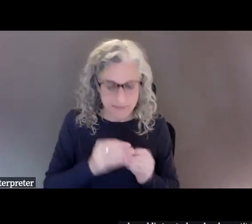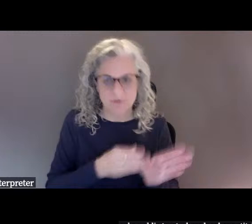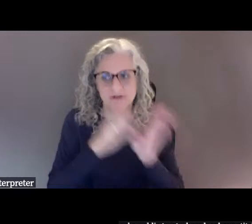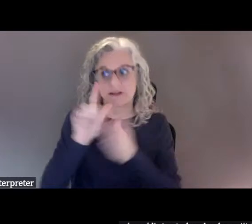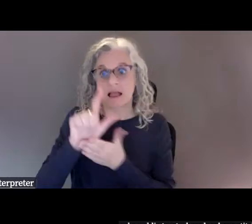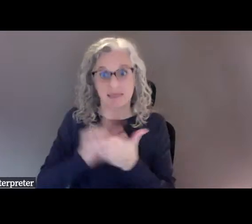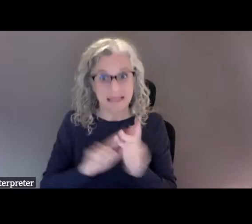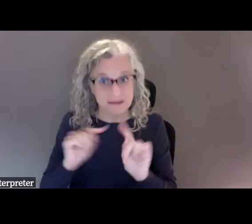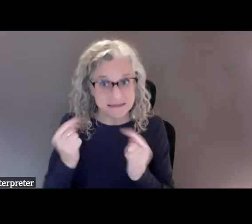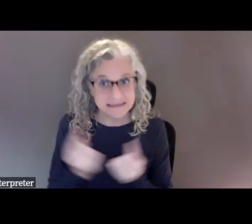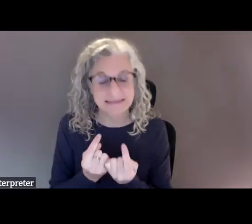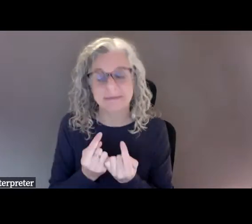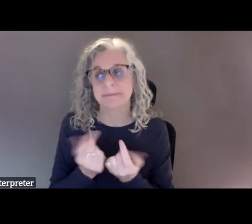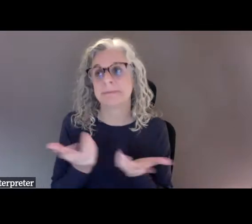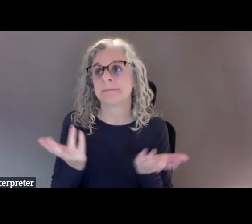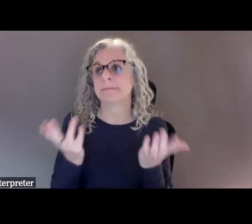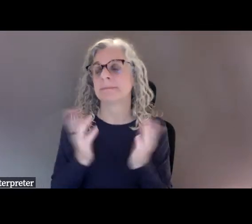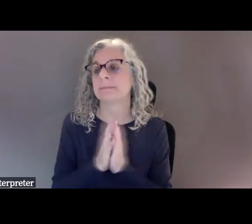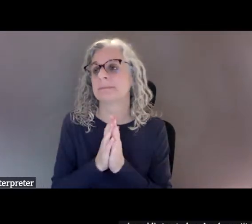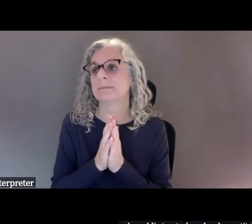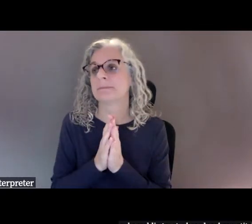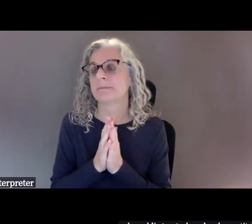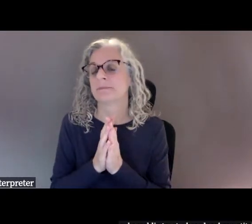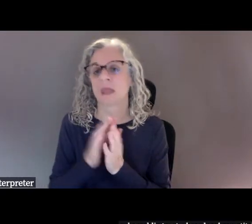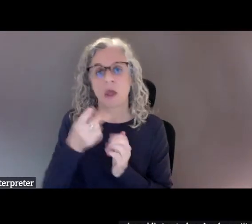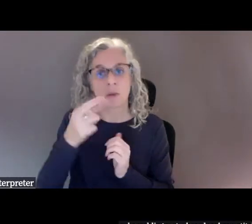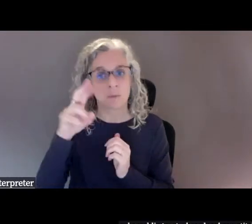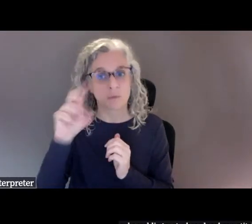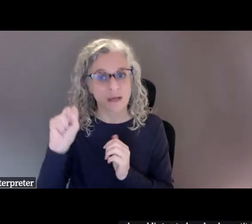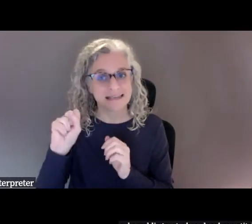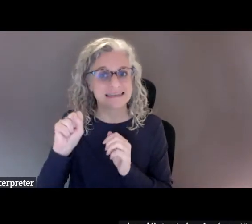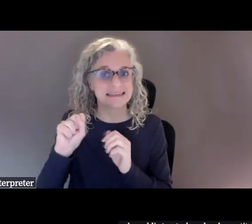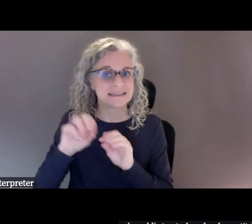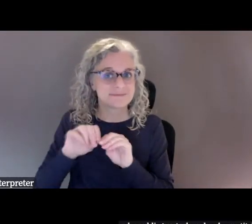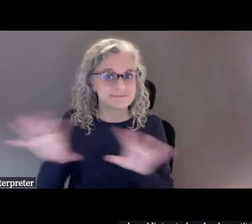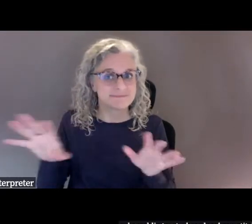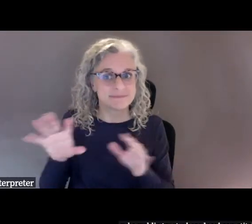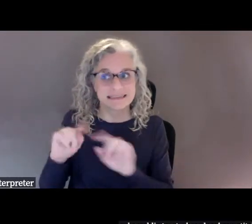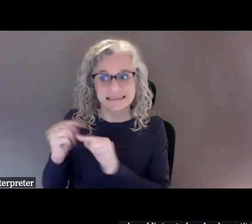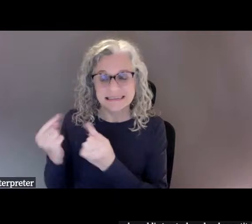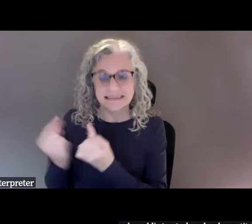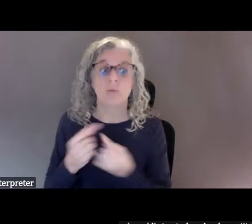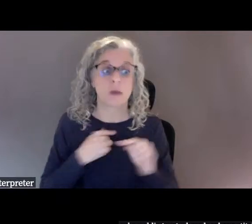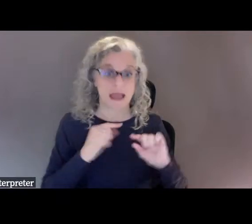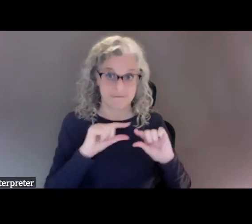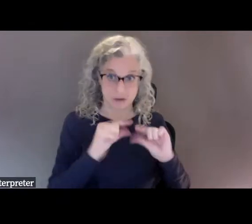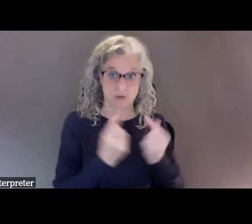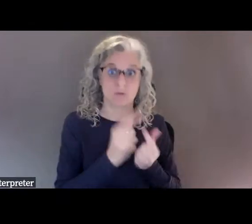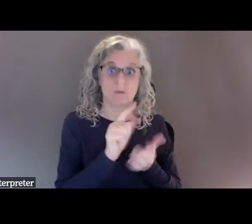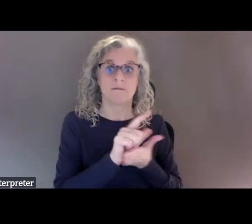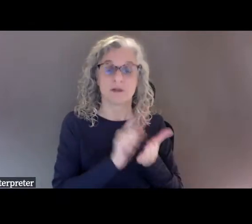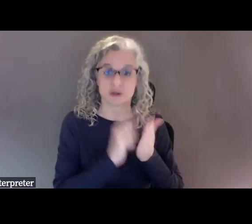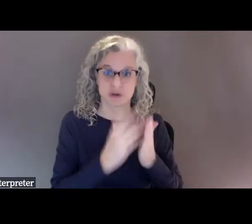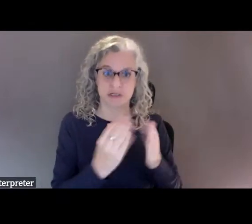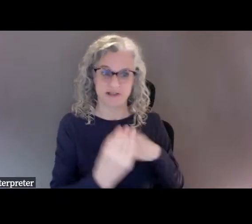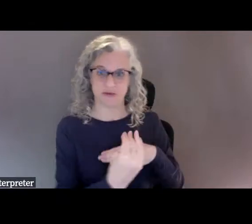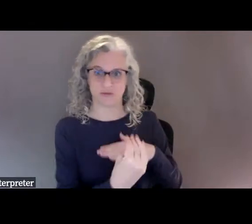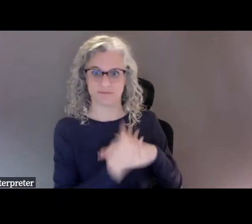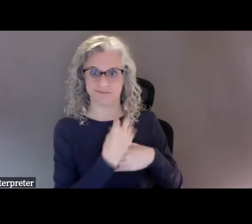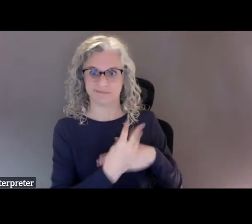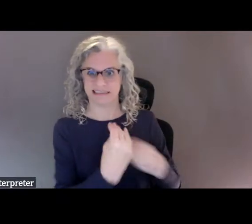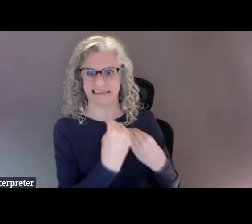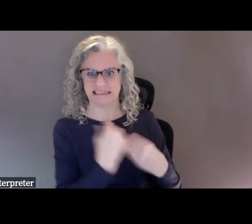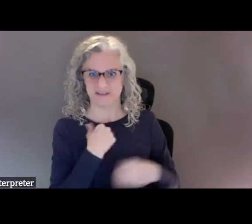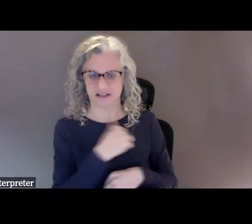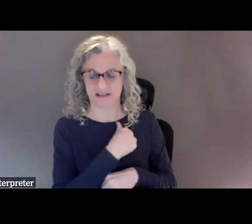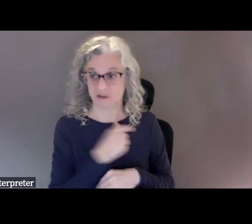team, a press team. We have a group of attorneys who mentor us. So if you're interested in just getting